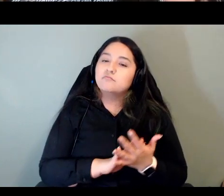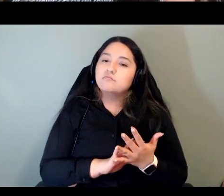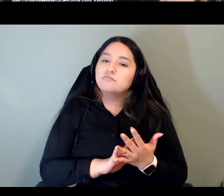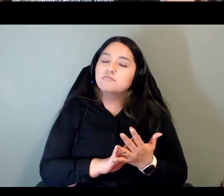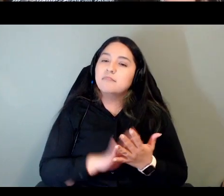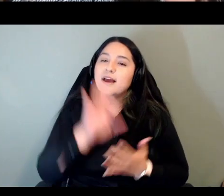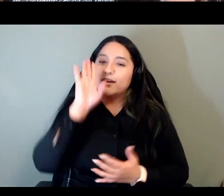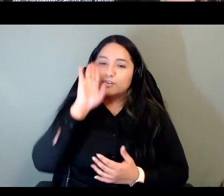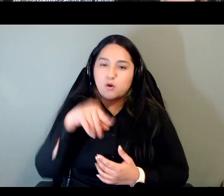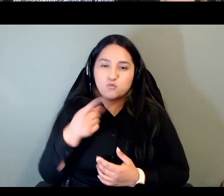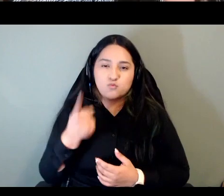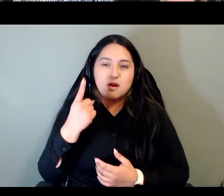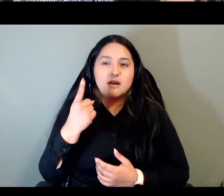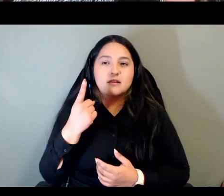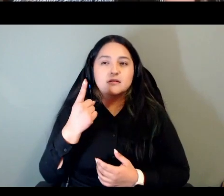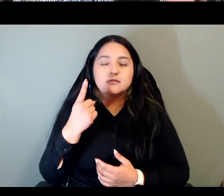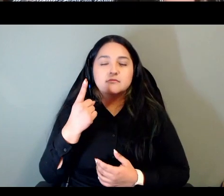the